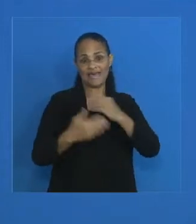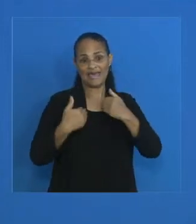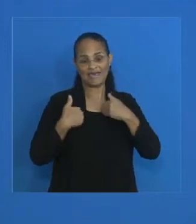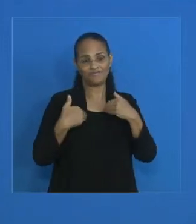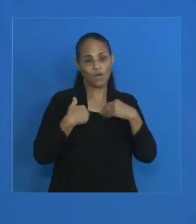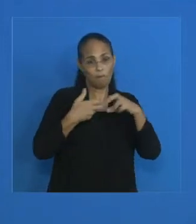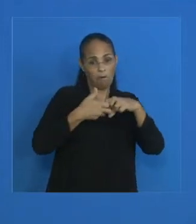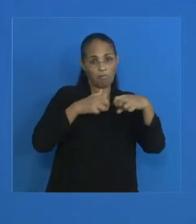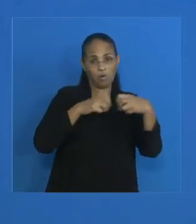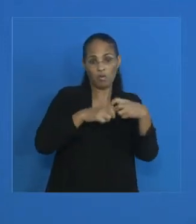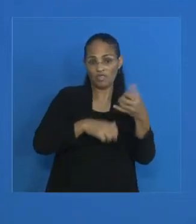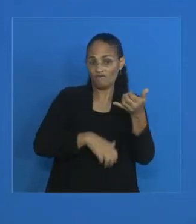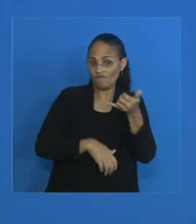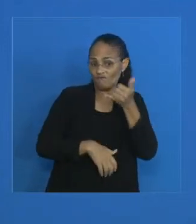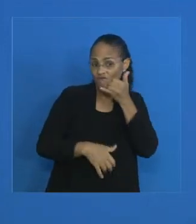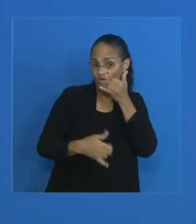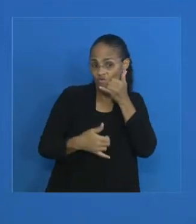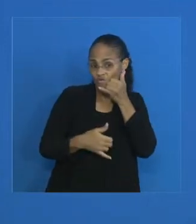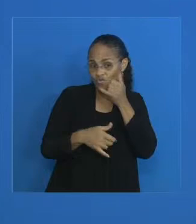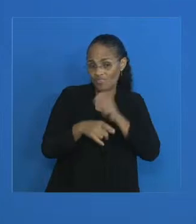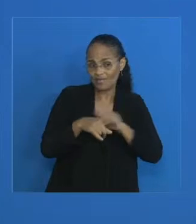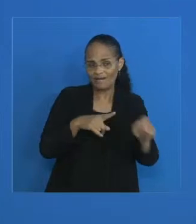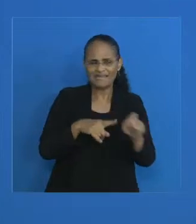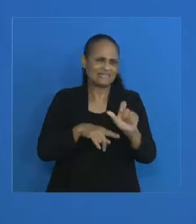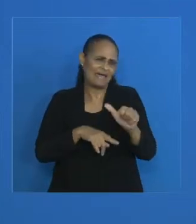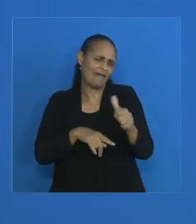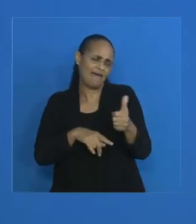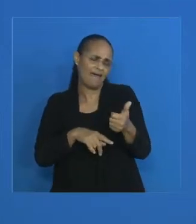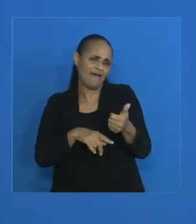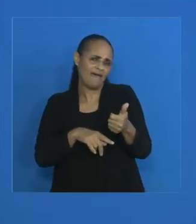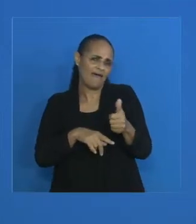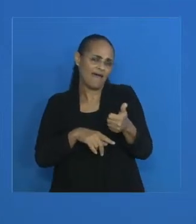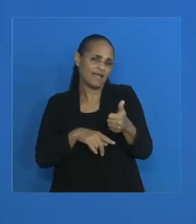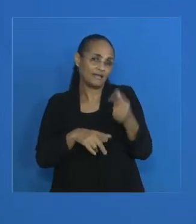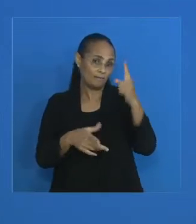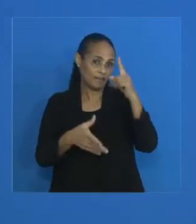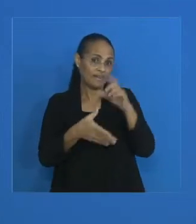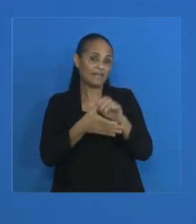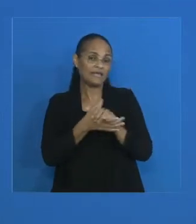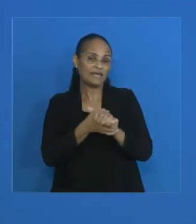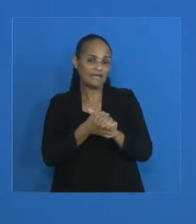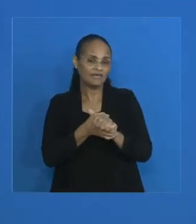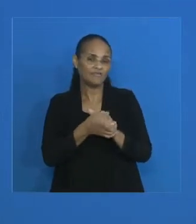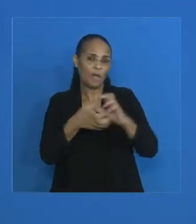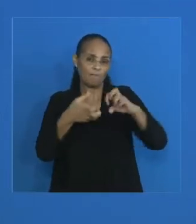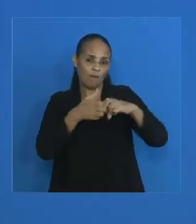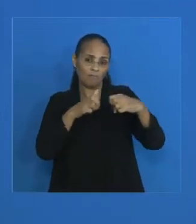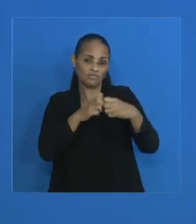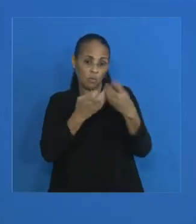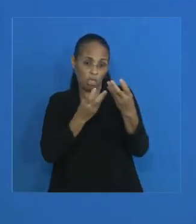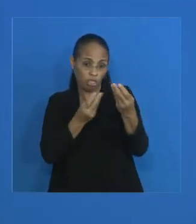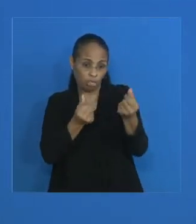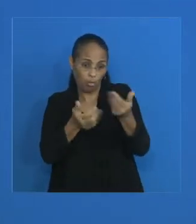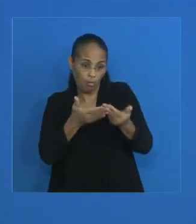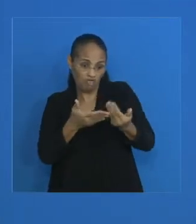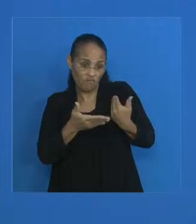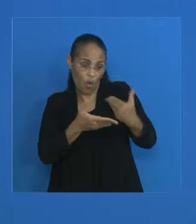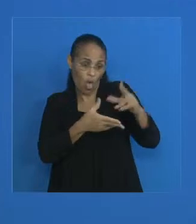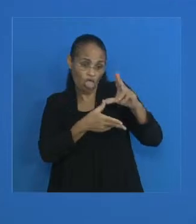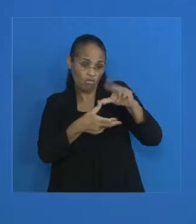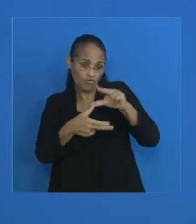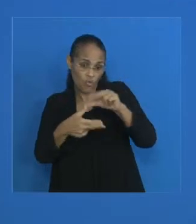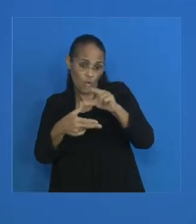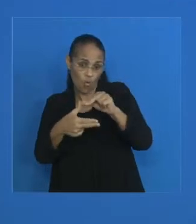lines. Has there been any, is it believed that those issues will be remedied before the storm makes